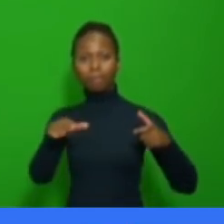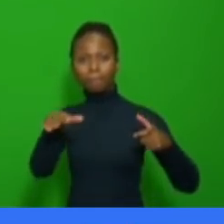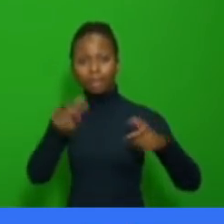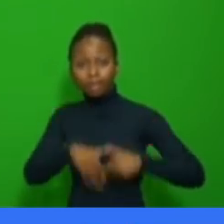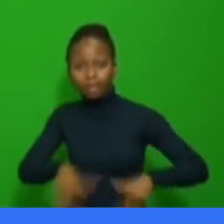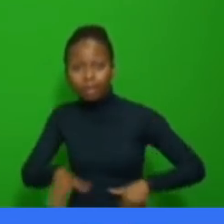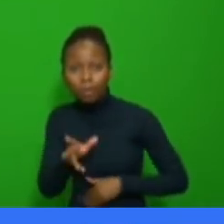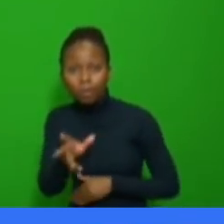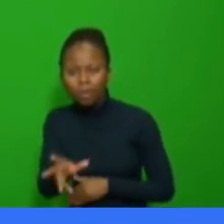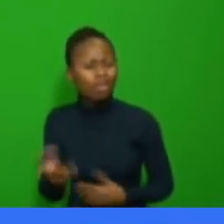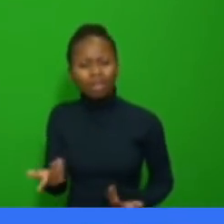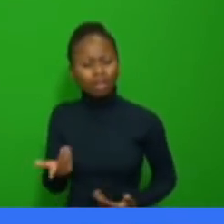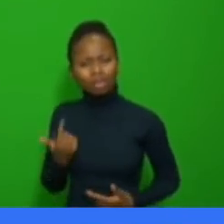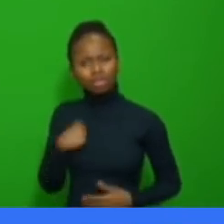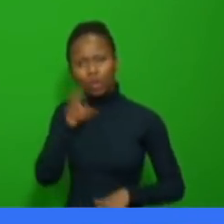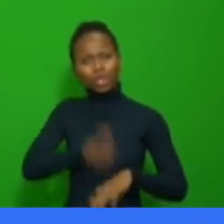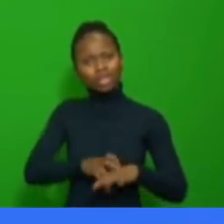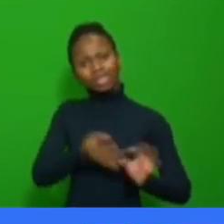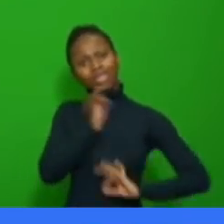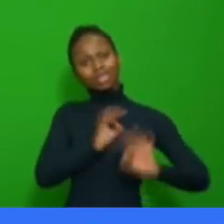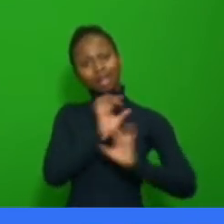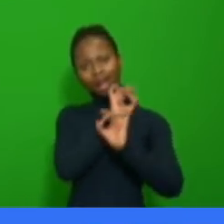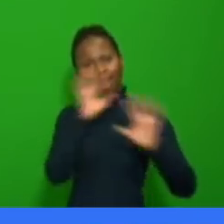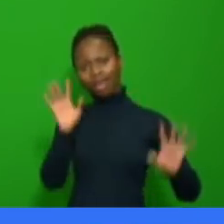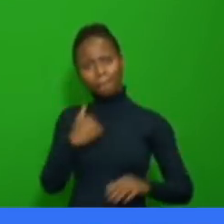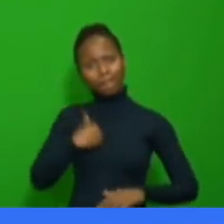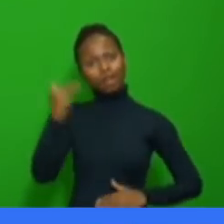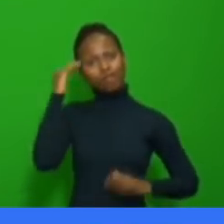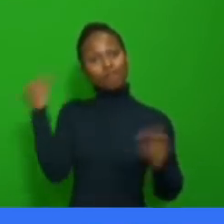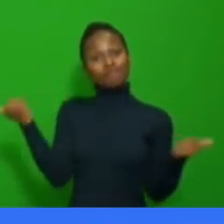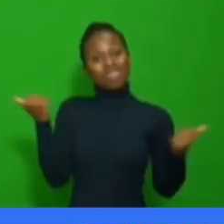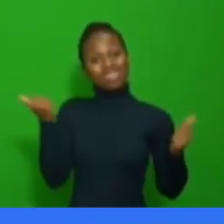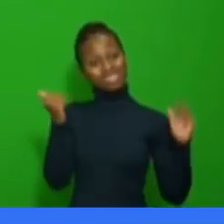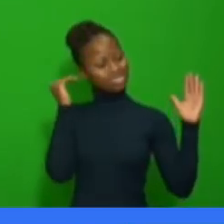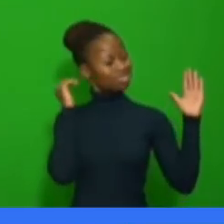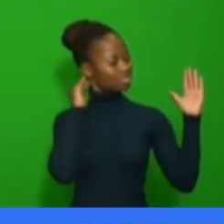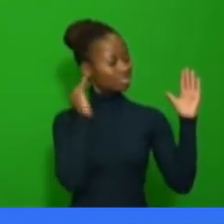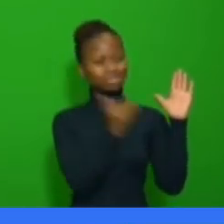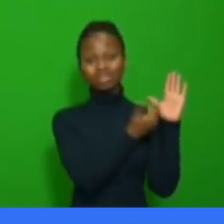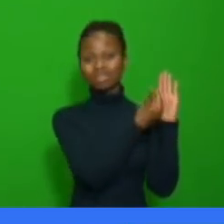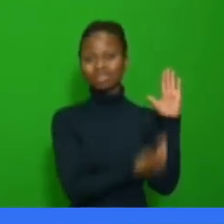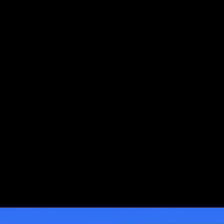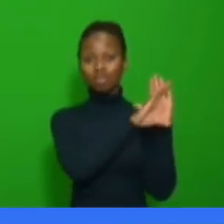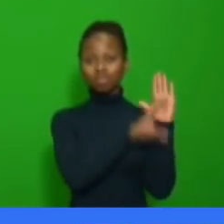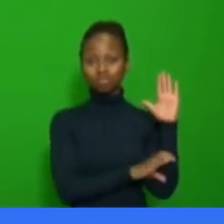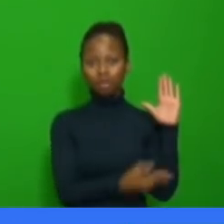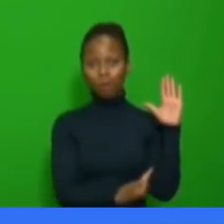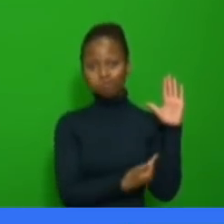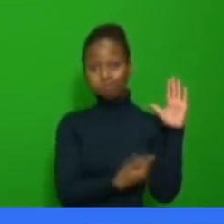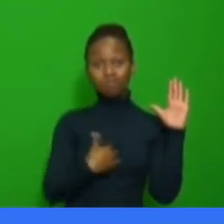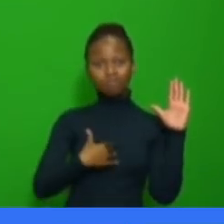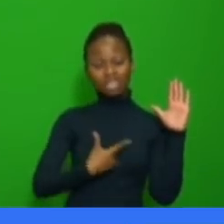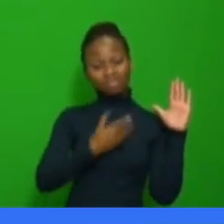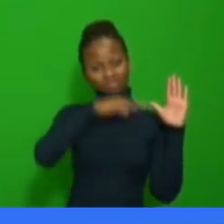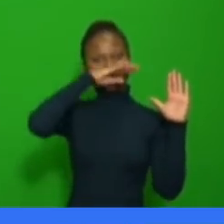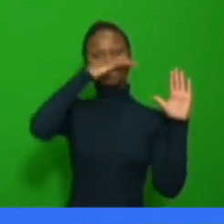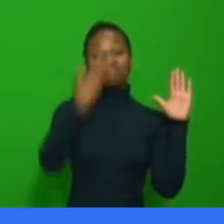if they have a choice to do otherwise. The independence of the central bank is in the Constitution of the Republic of